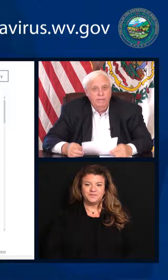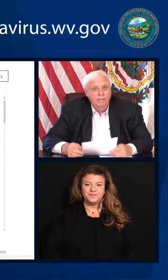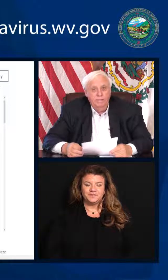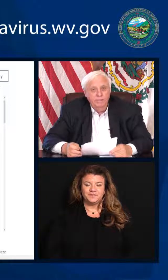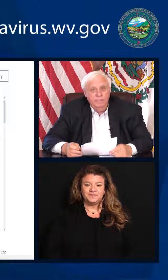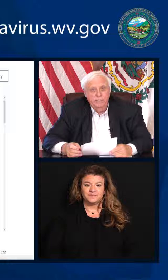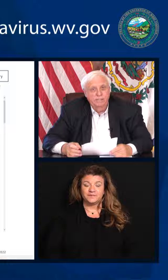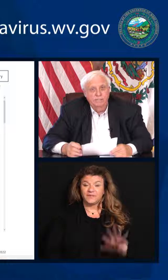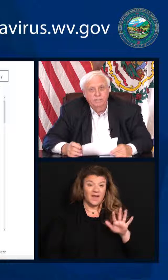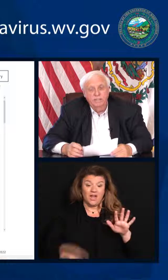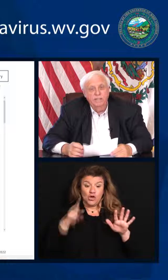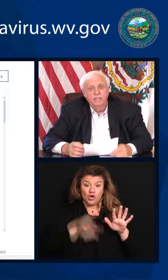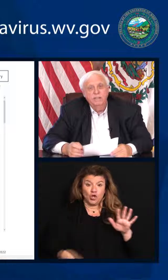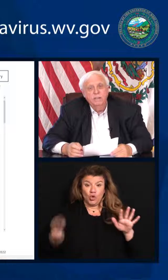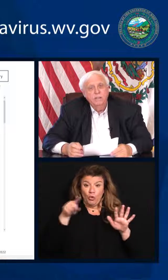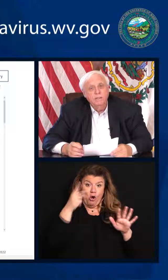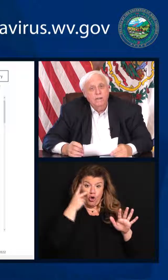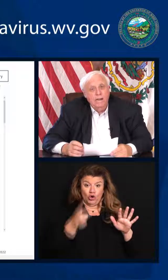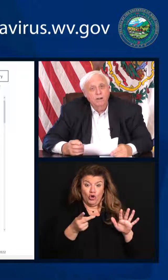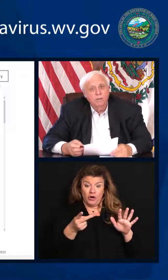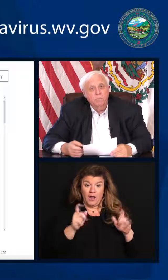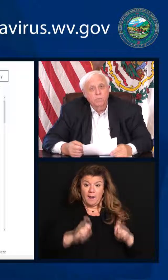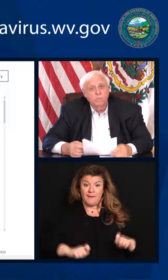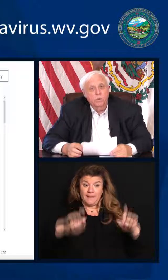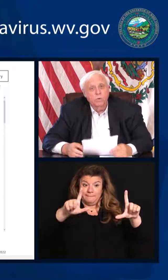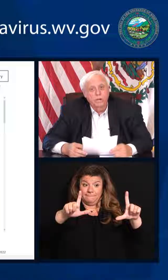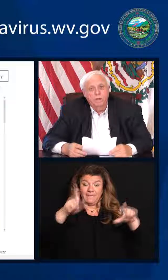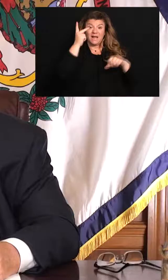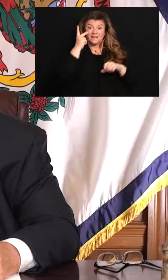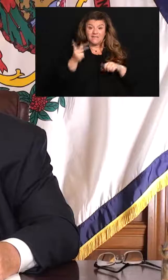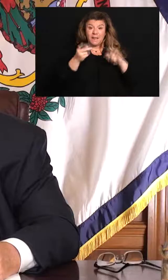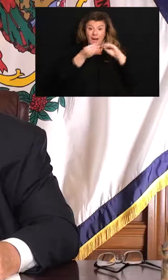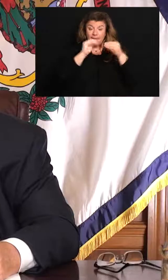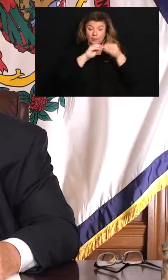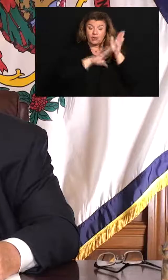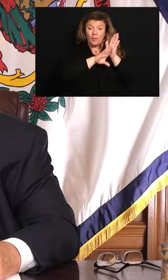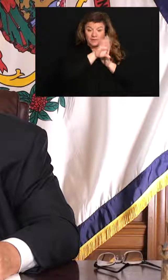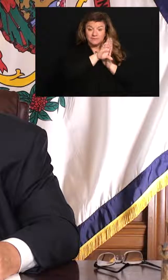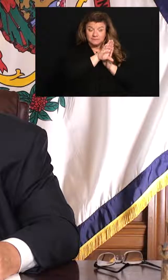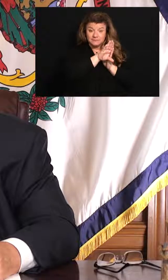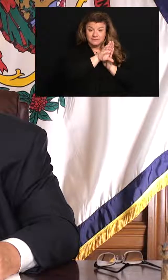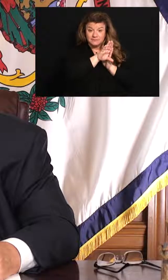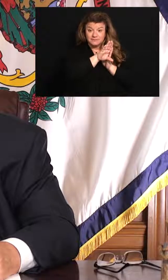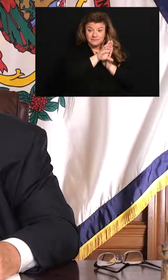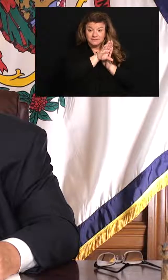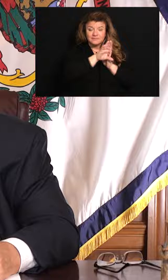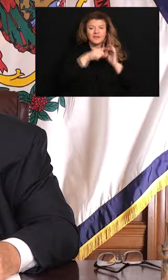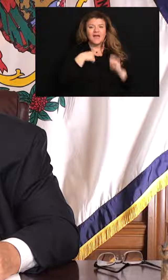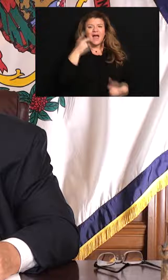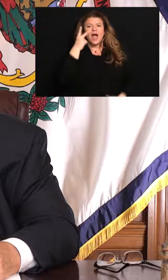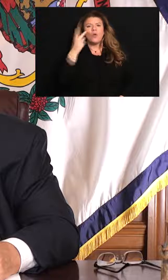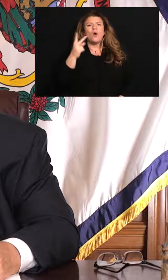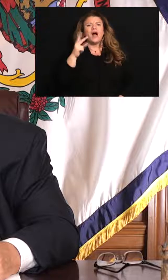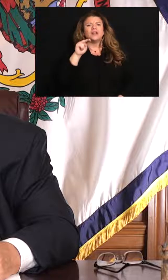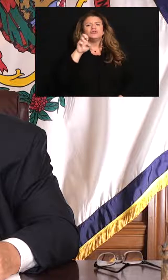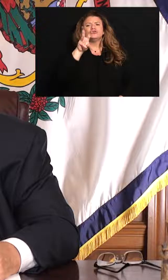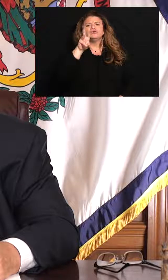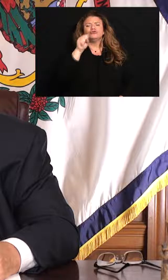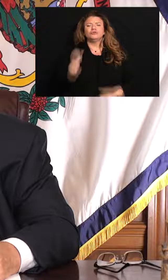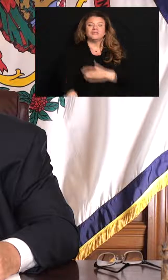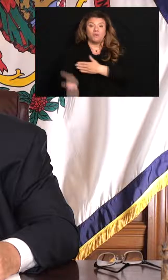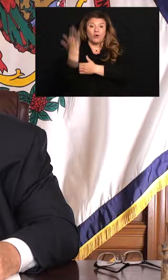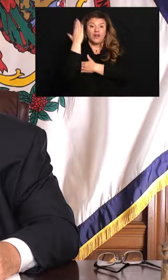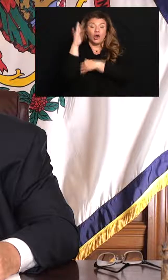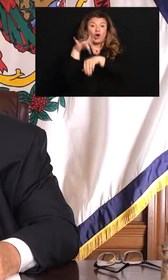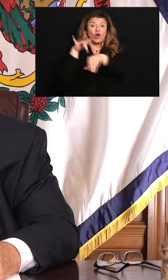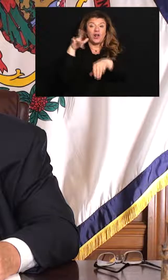Anybody can look at this and see that our numbers are going up. I watched a broadcast earlier this morning, very early this morning,